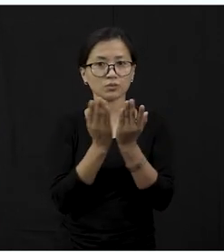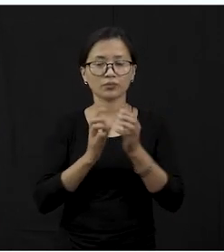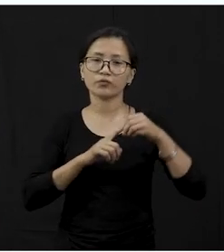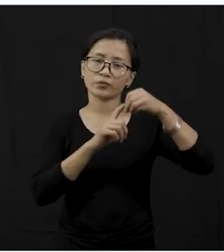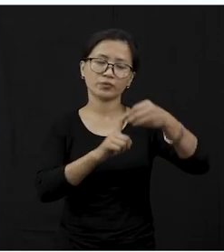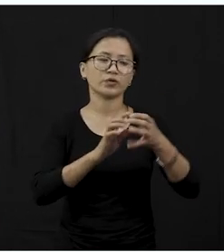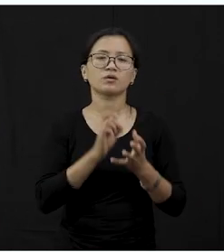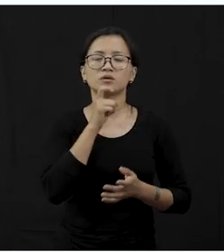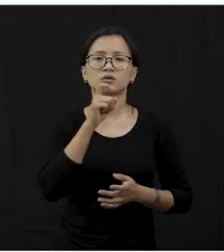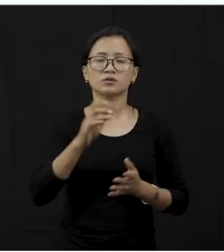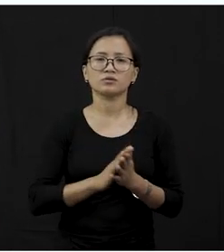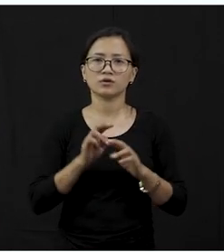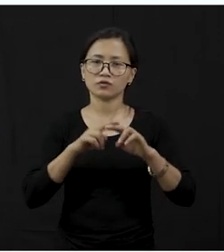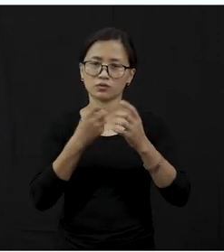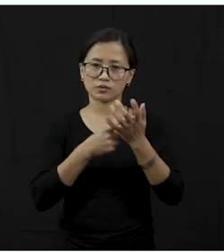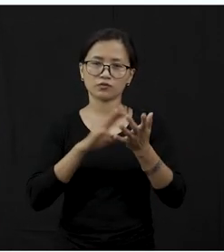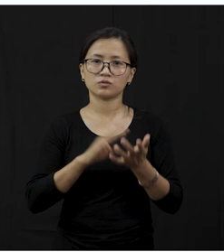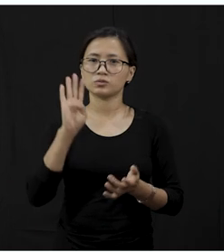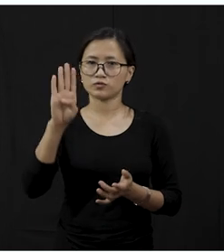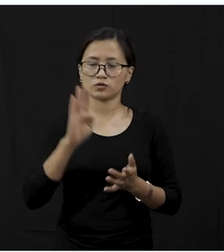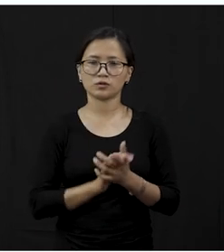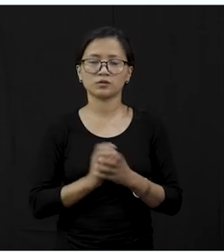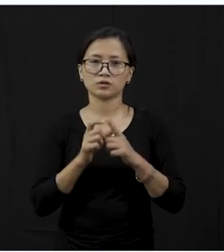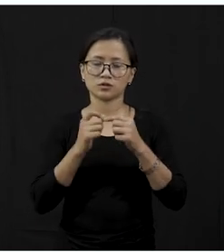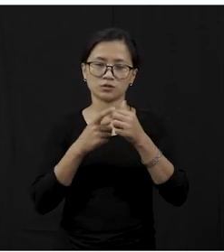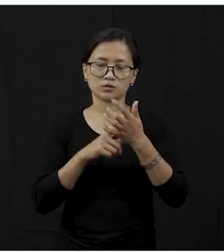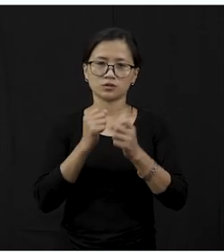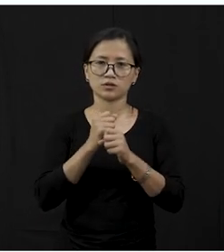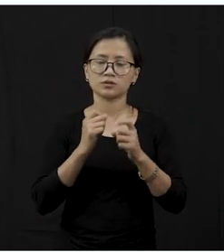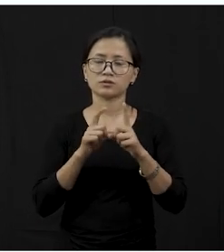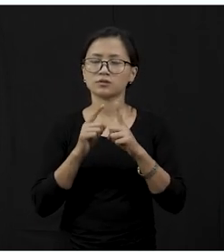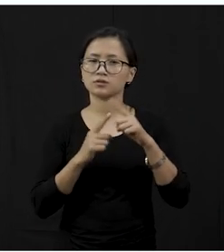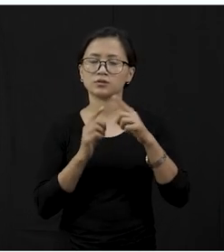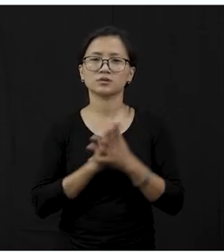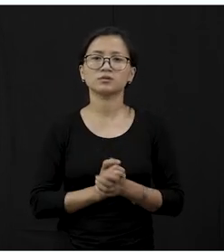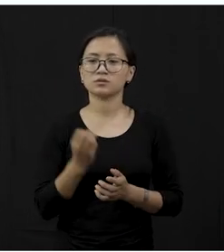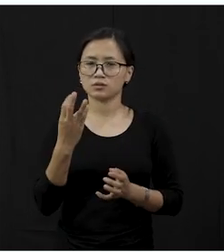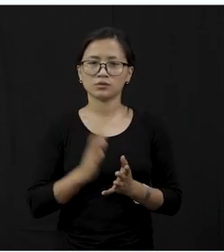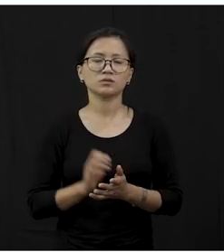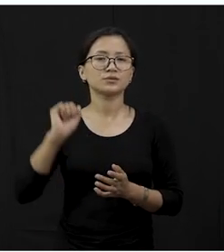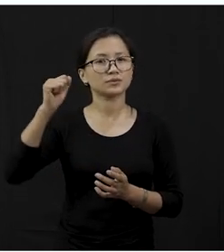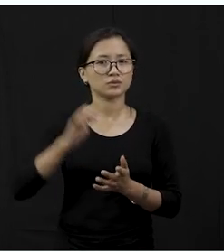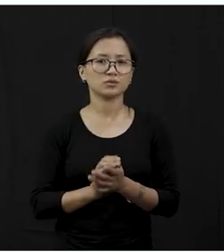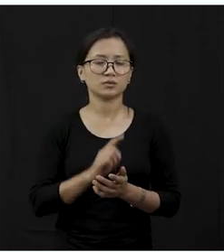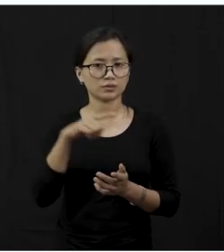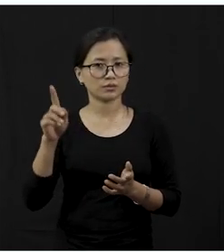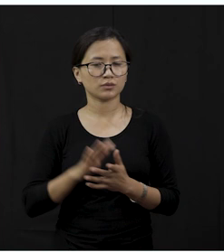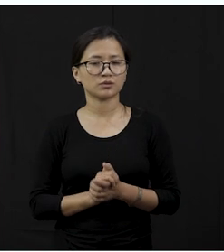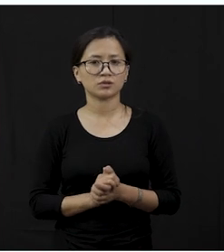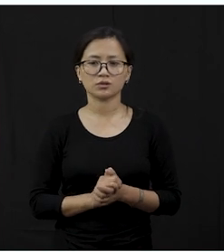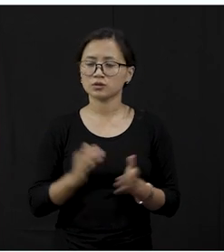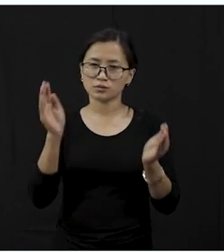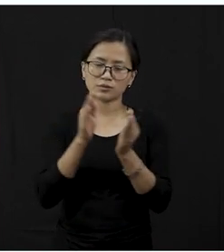asked to form a 4-digit number. You are asked to form a 4-digit number. So here, yes, you are right. It is,